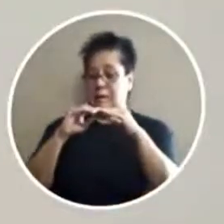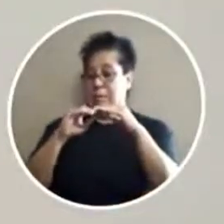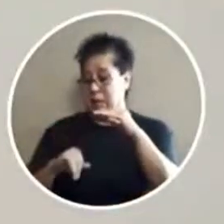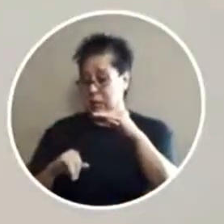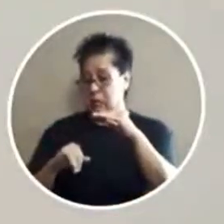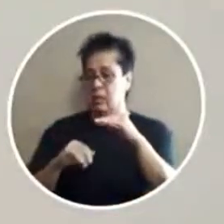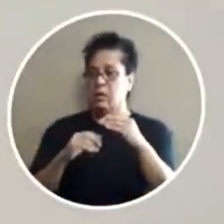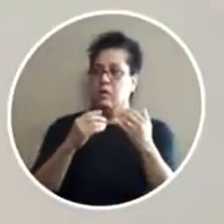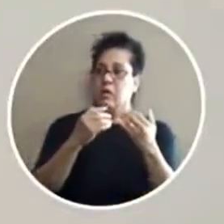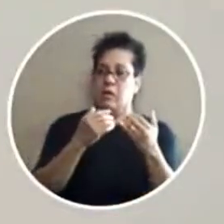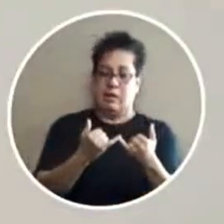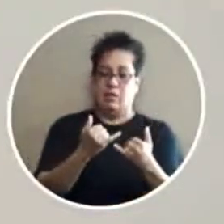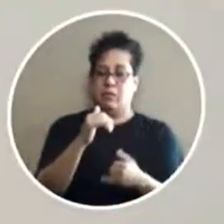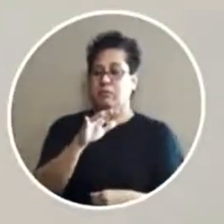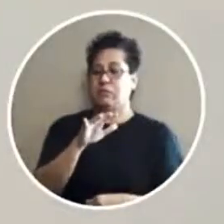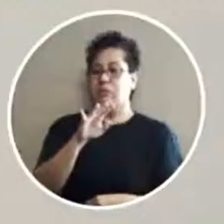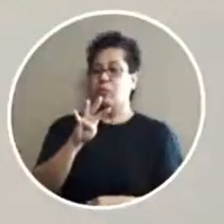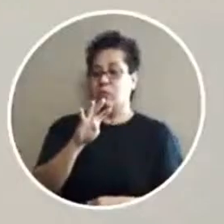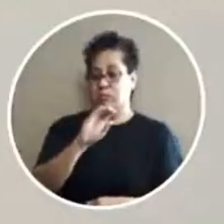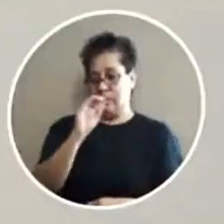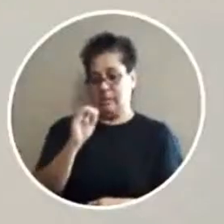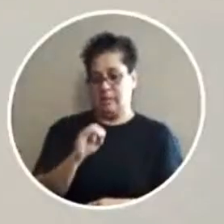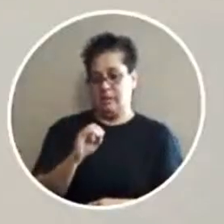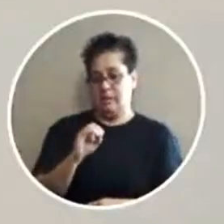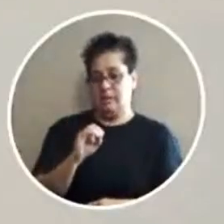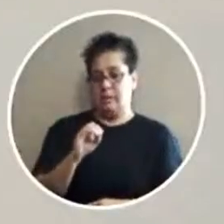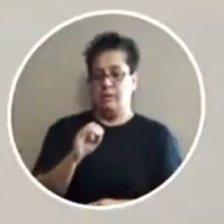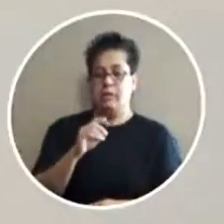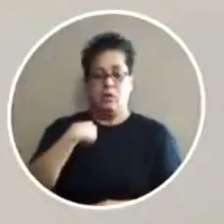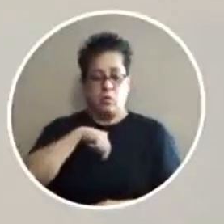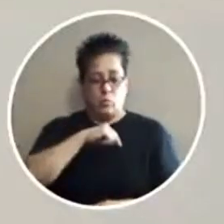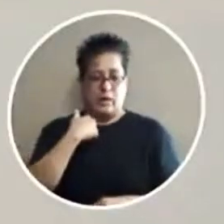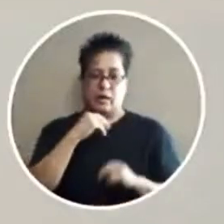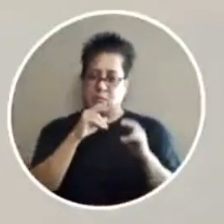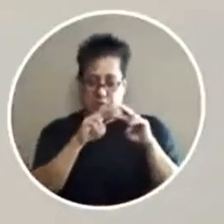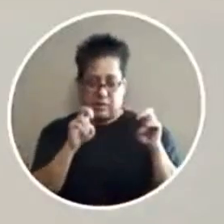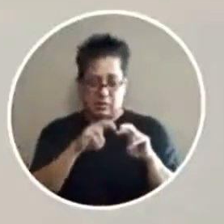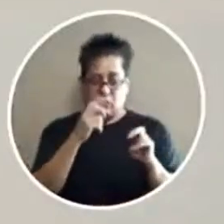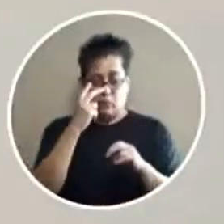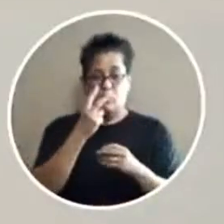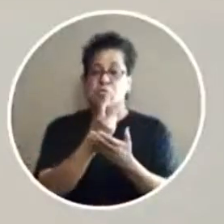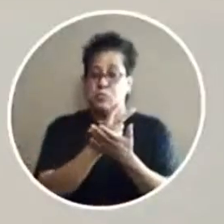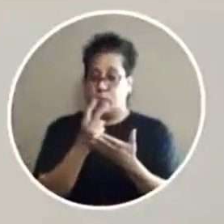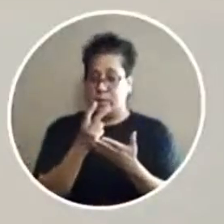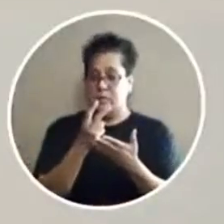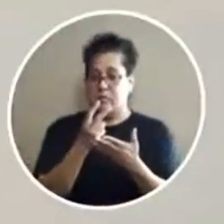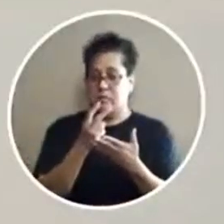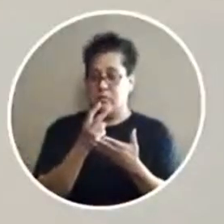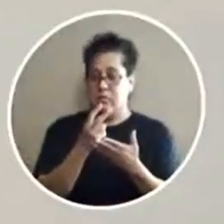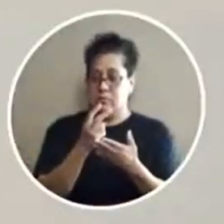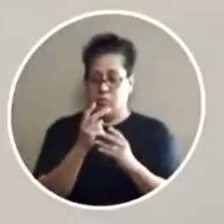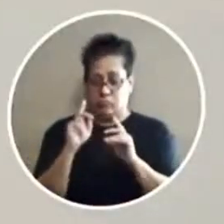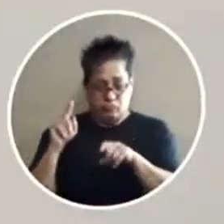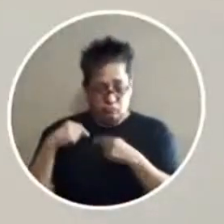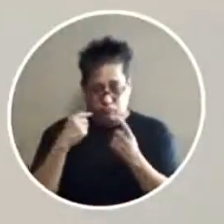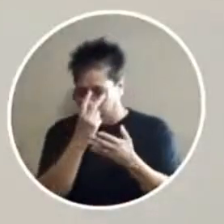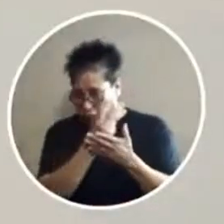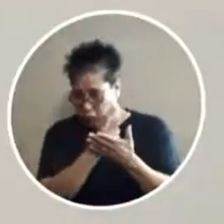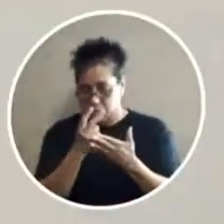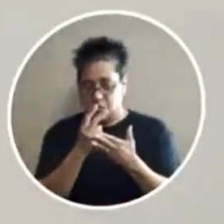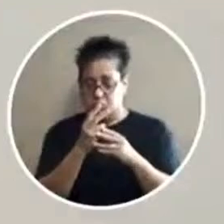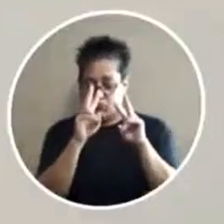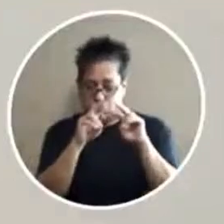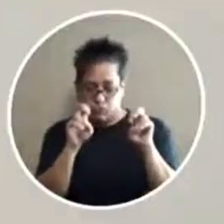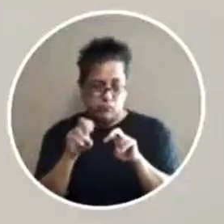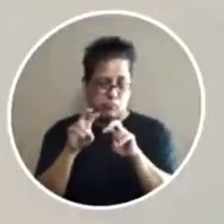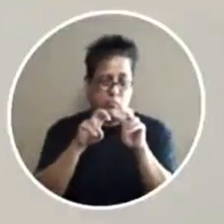it's 54%. We did an analysis for 2 weeks of the data, and we found